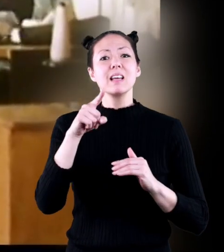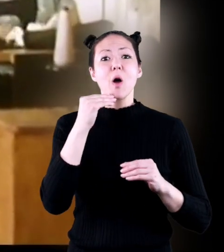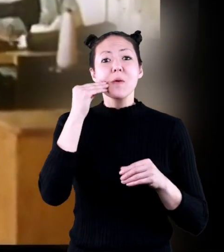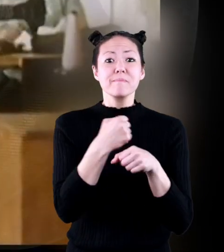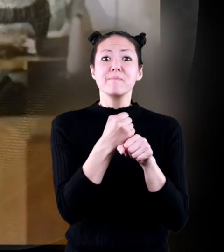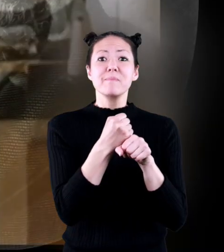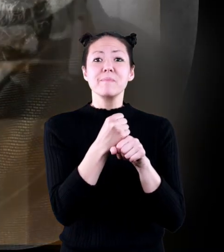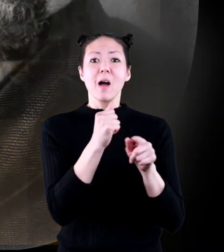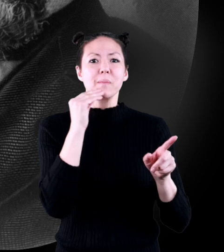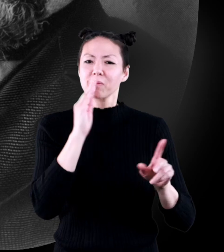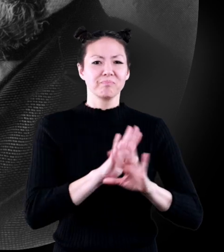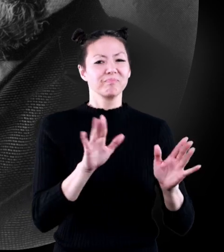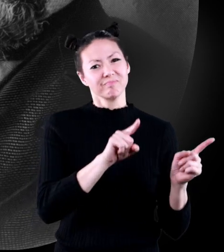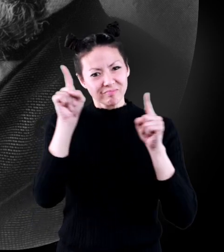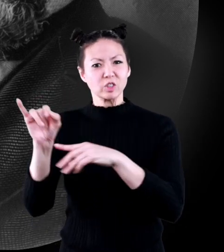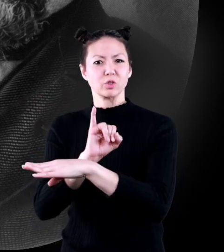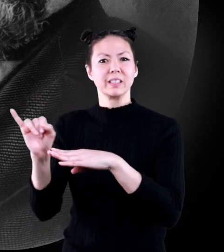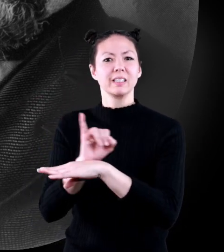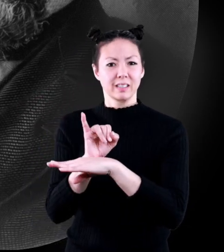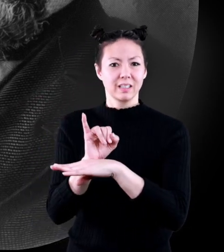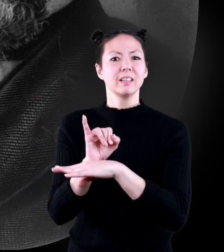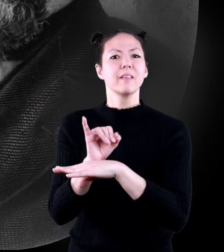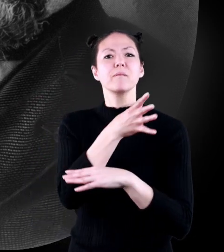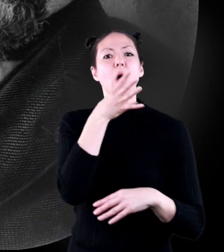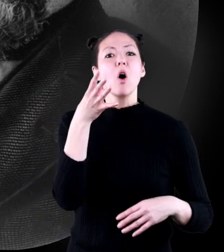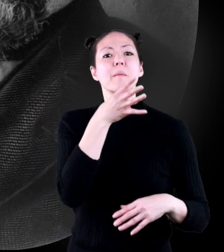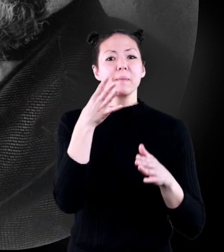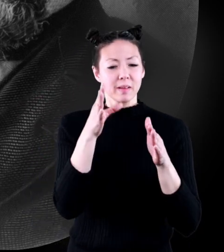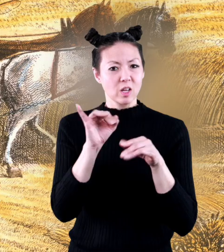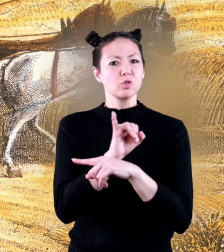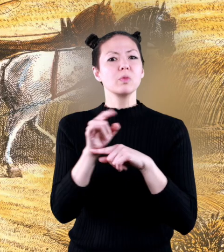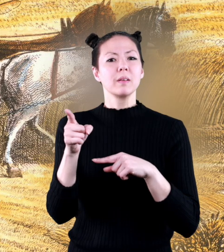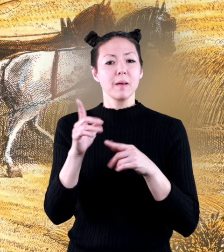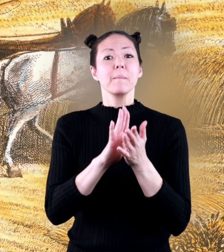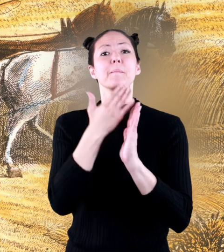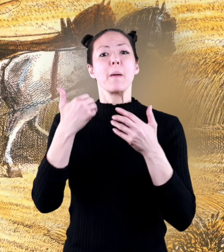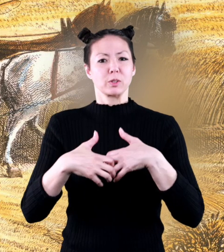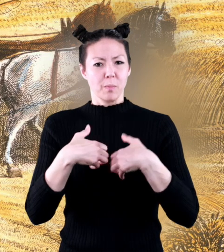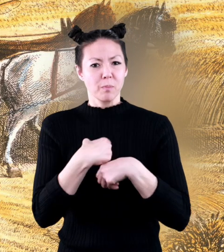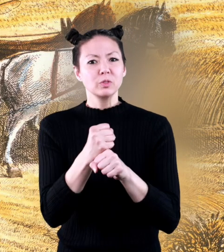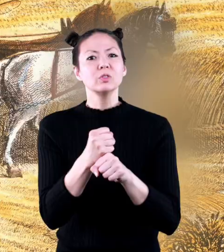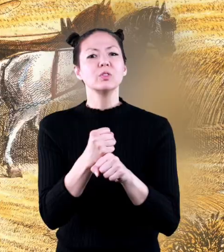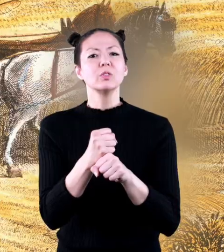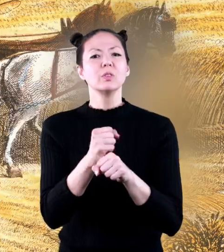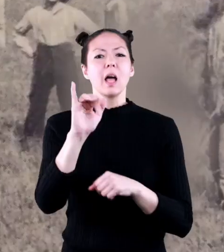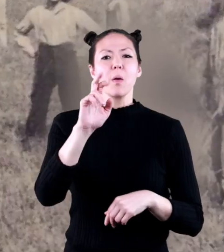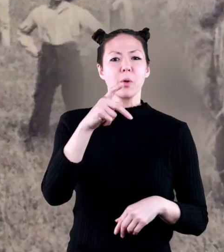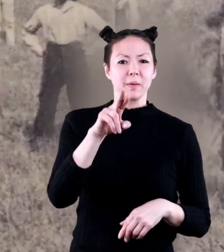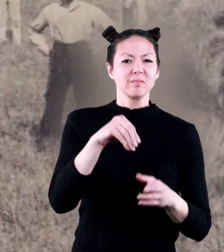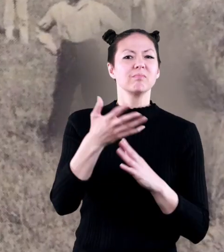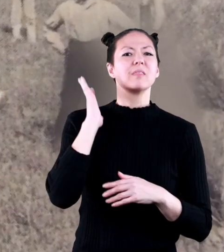home. Other developments took place in the farm industry. Better machines were produced, such as the reaper in